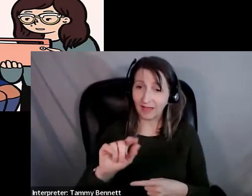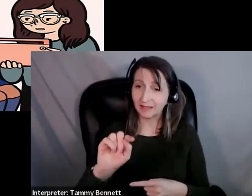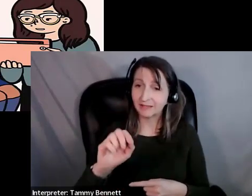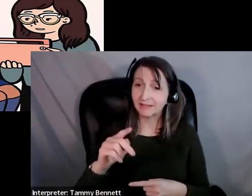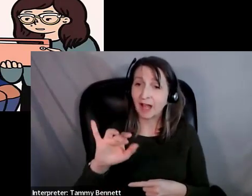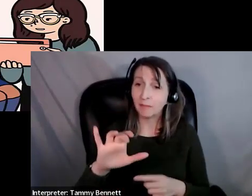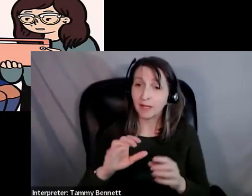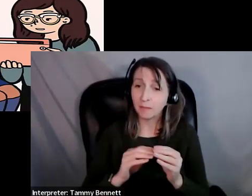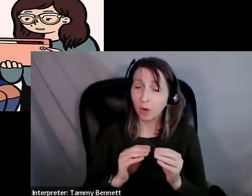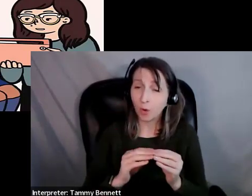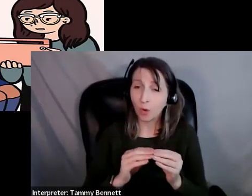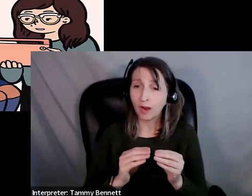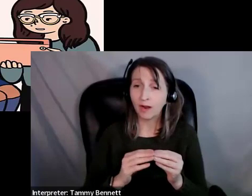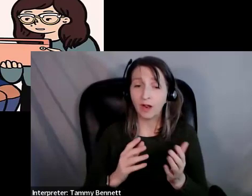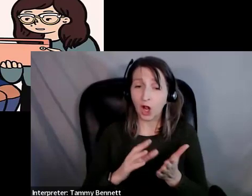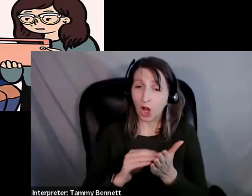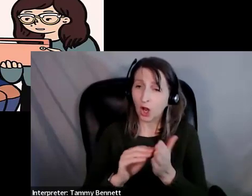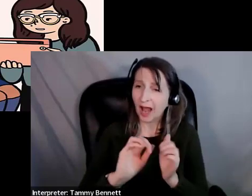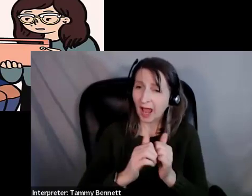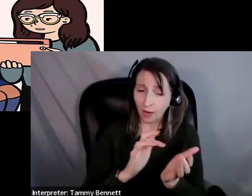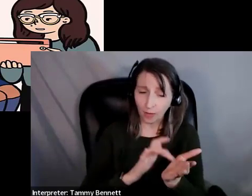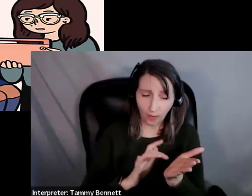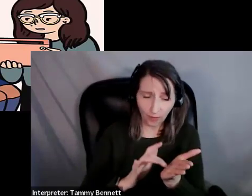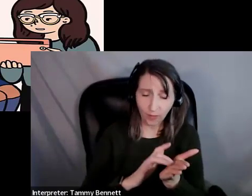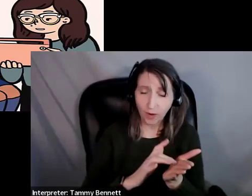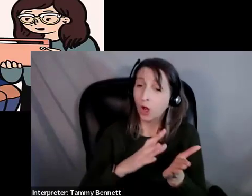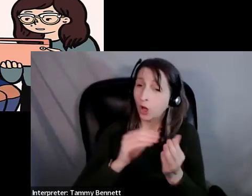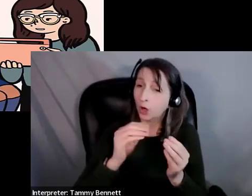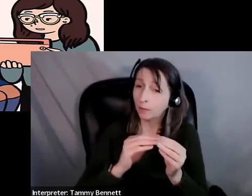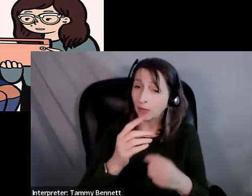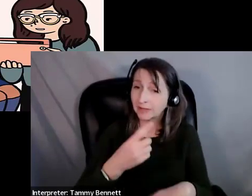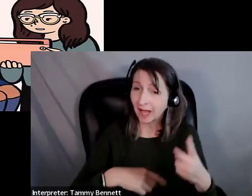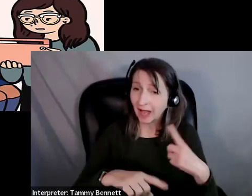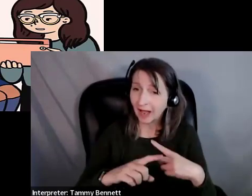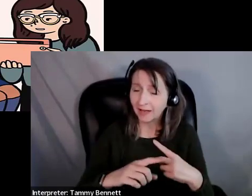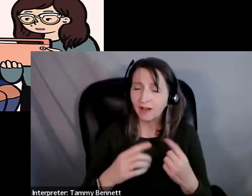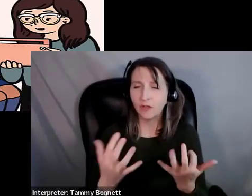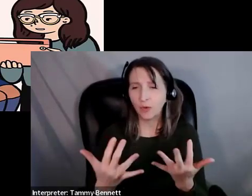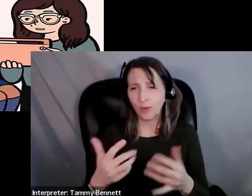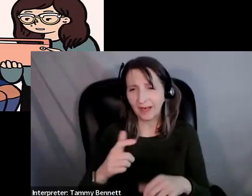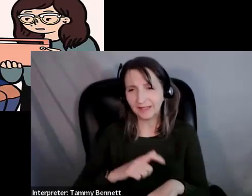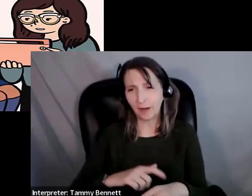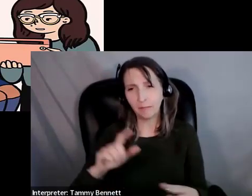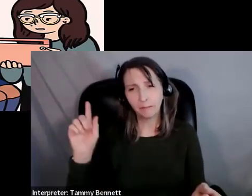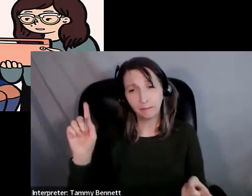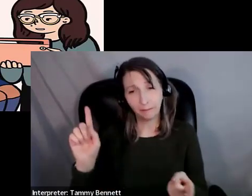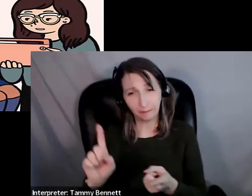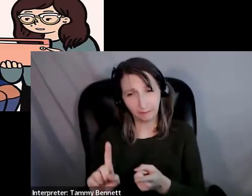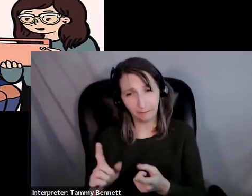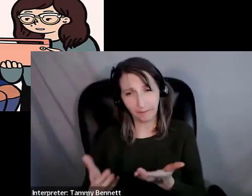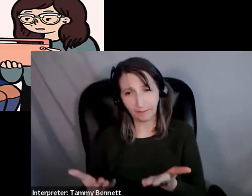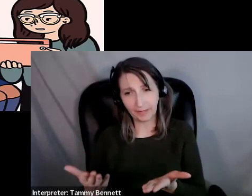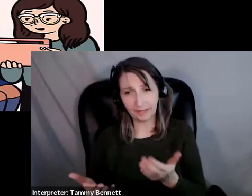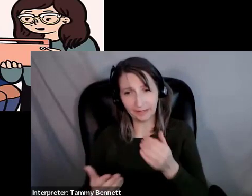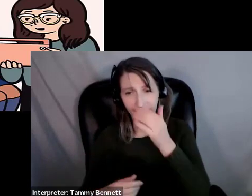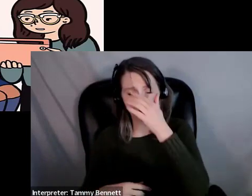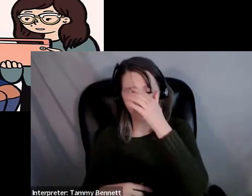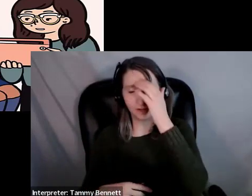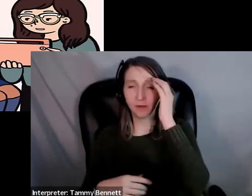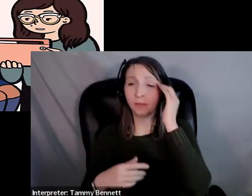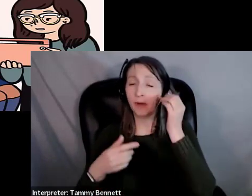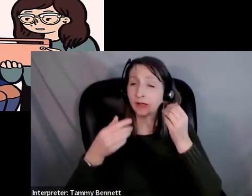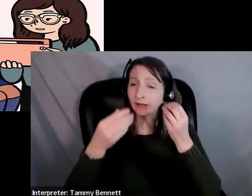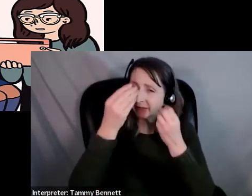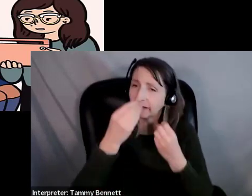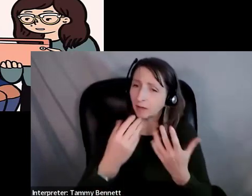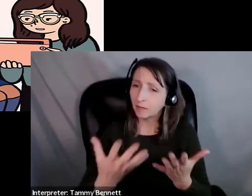locations of the device, or even knowing what the signs are, that maybe the wait time will, will change. So to let the AAC learner know that